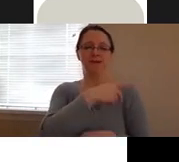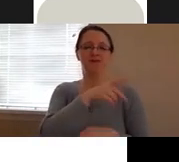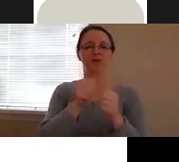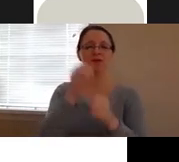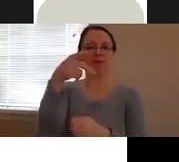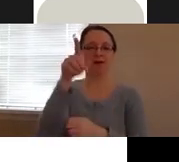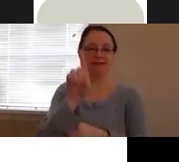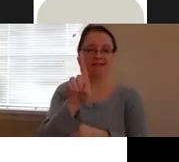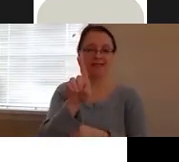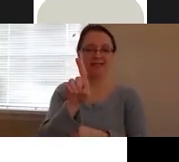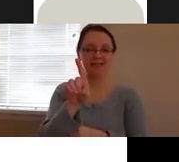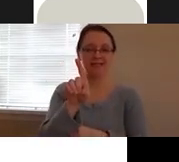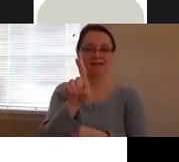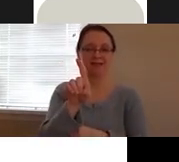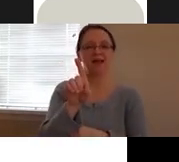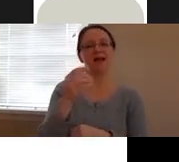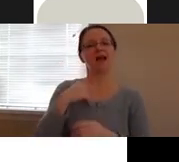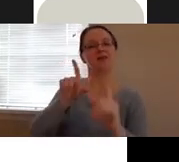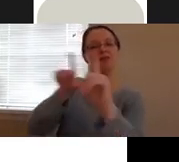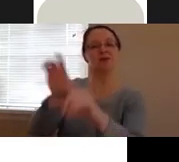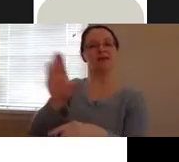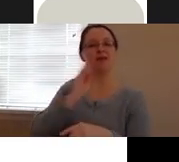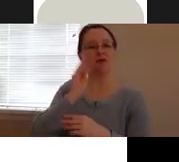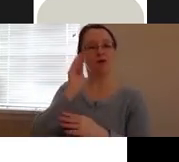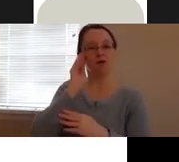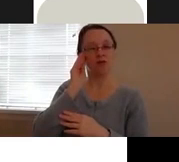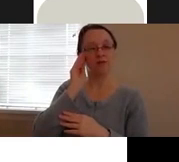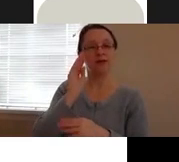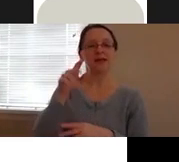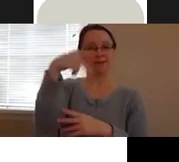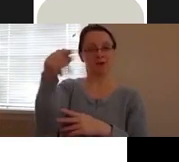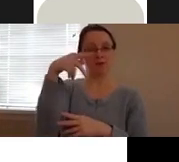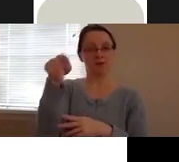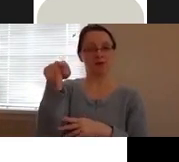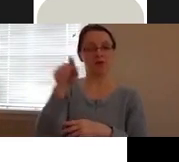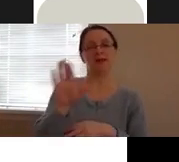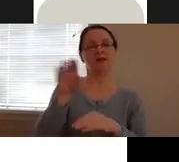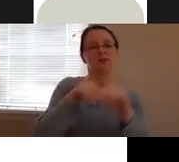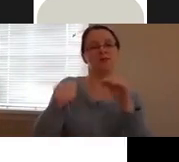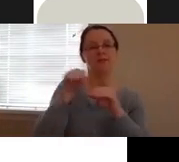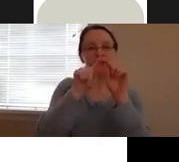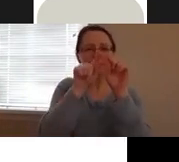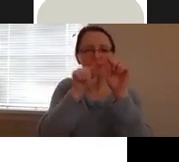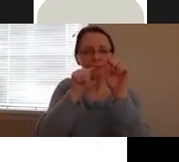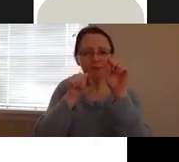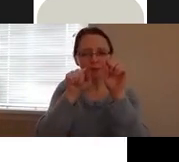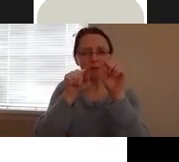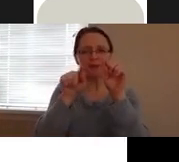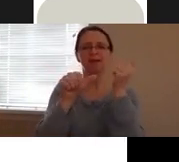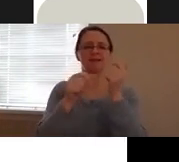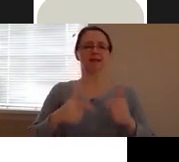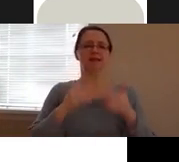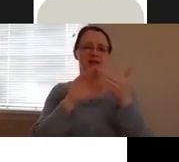and this is the Emerald device. And what you see here is a trajectory. This is 2-hour trajectory. This patient lives in an assisted living